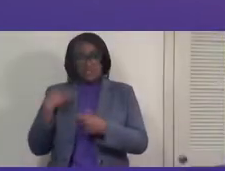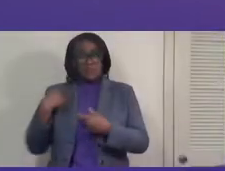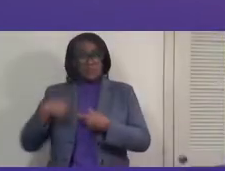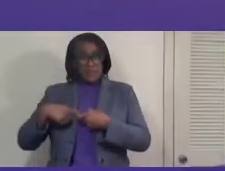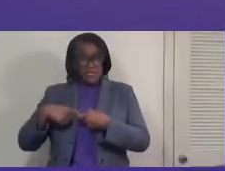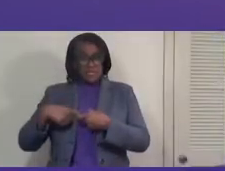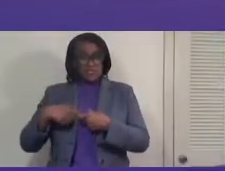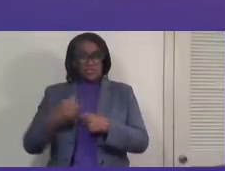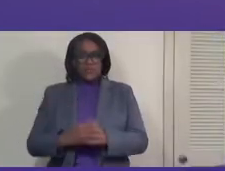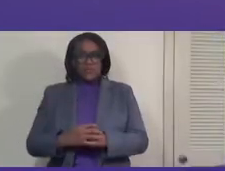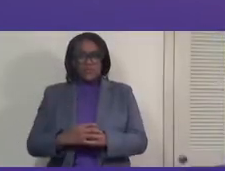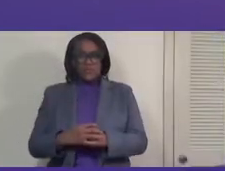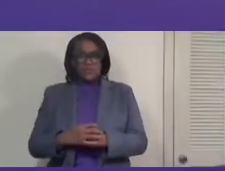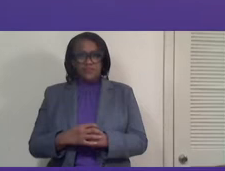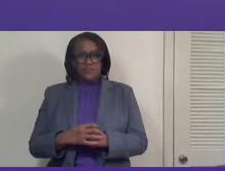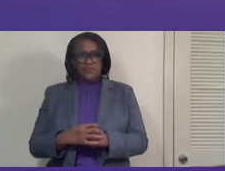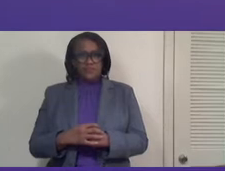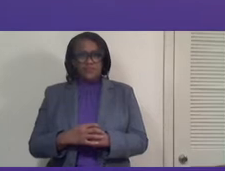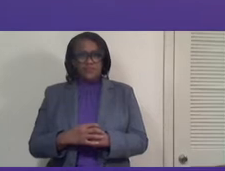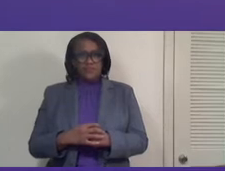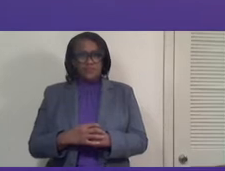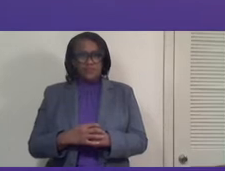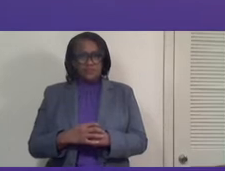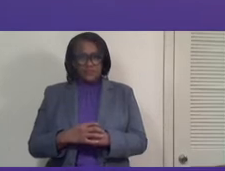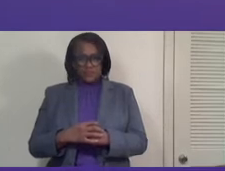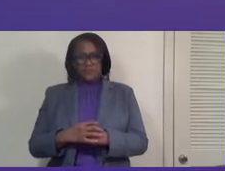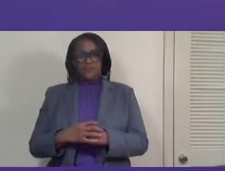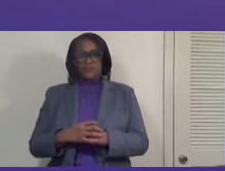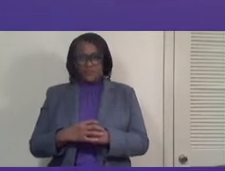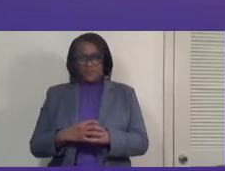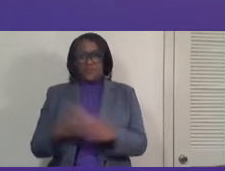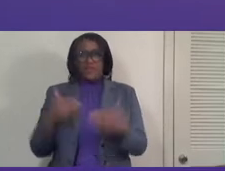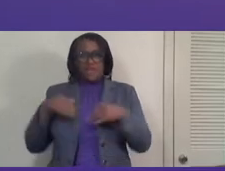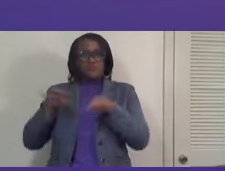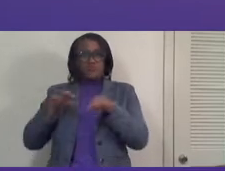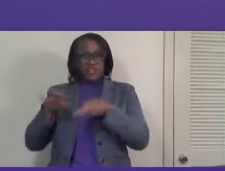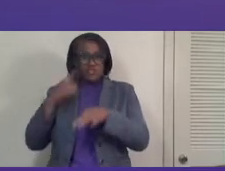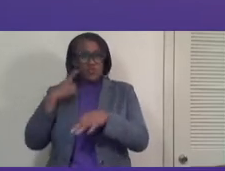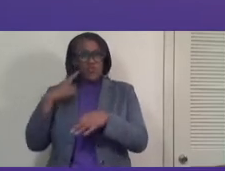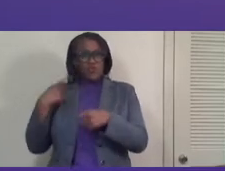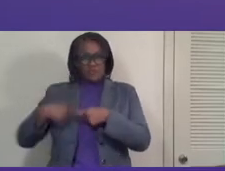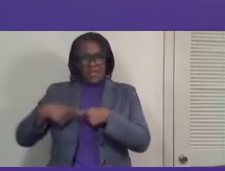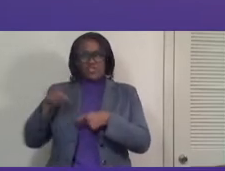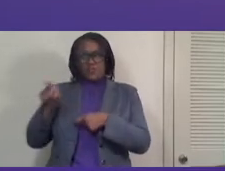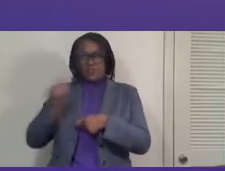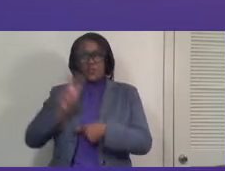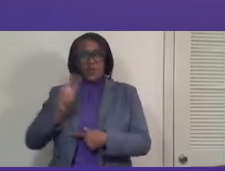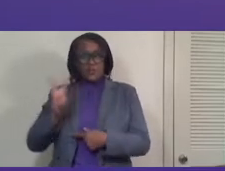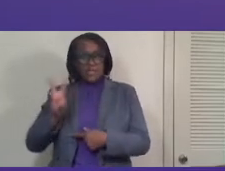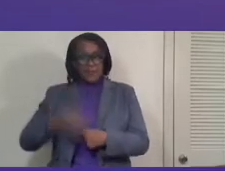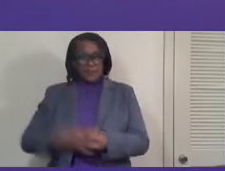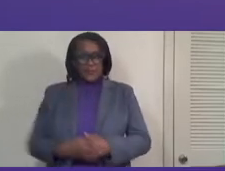pueden ir a esta dirección. You can go to this website.